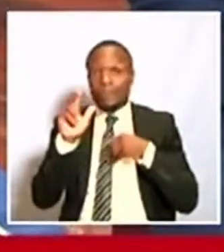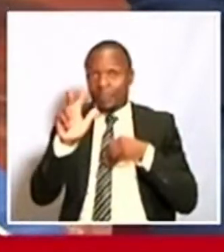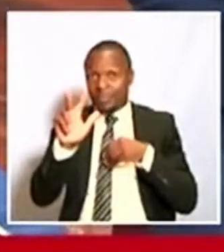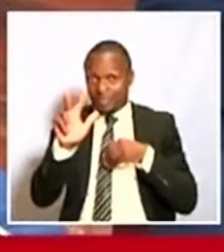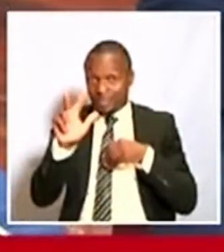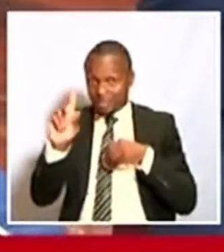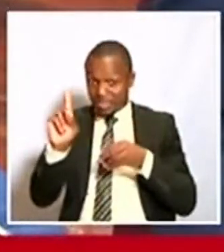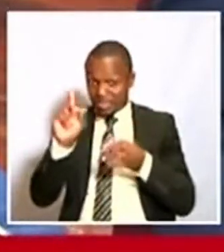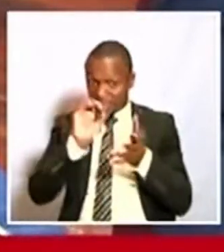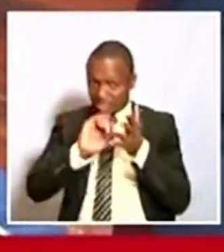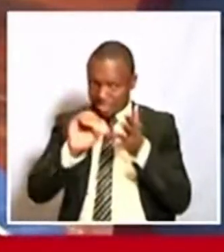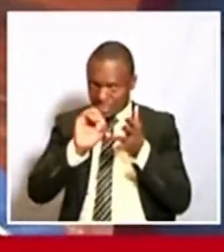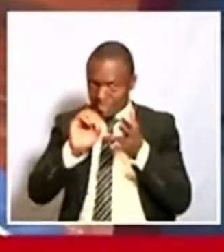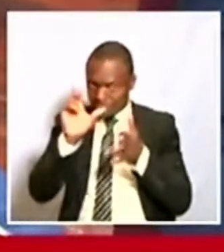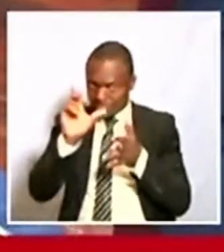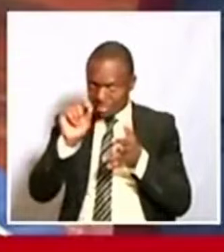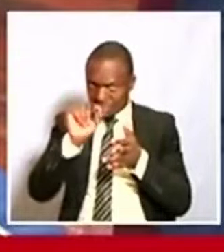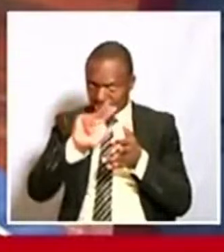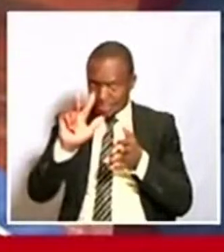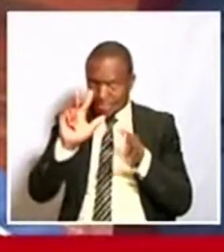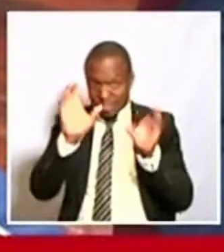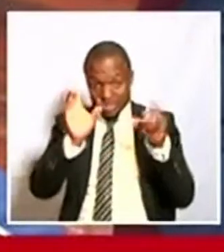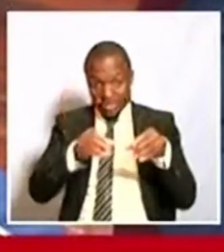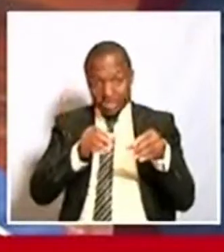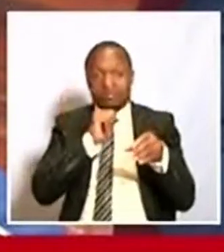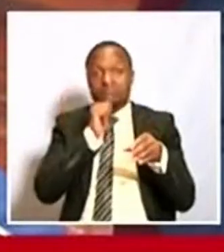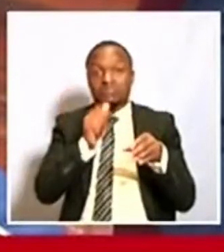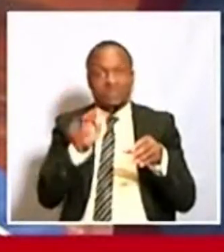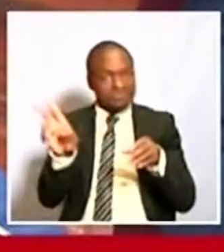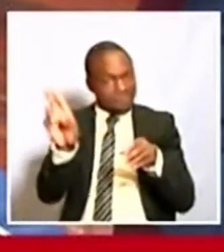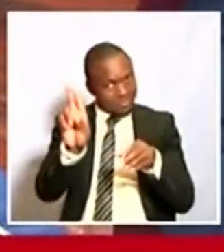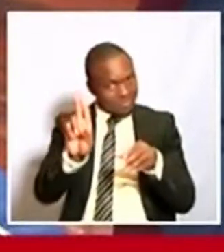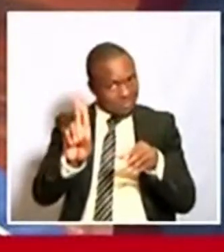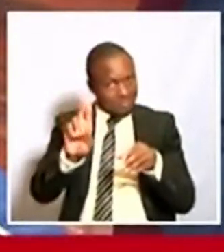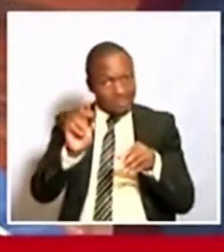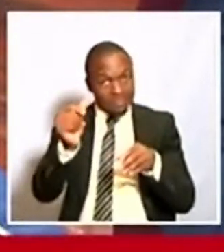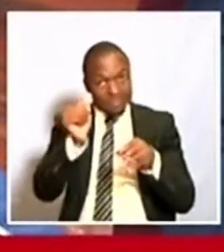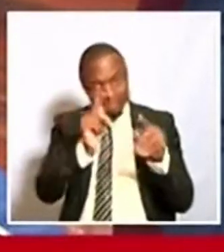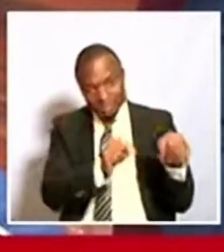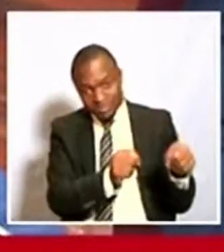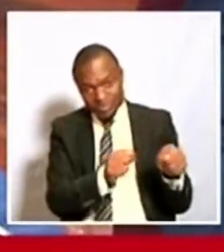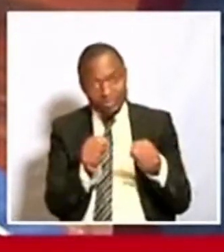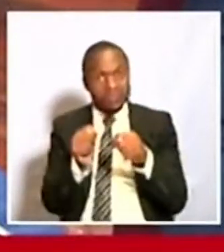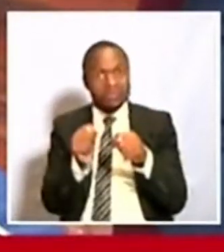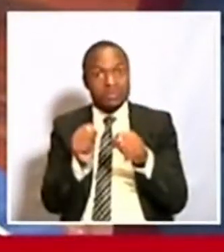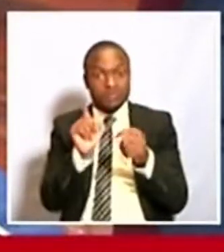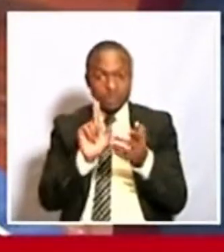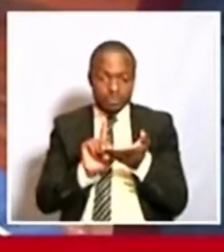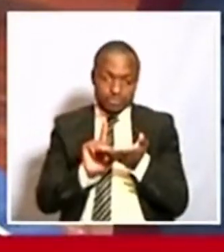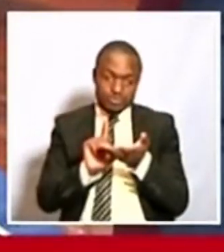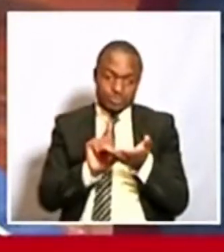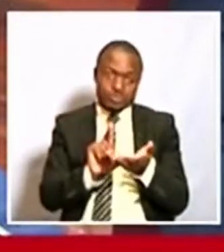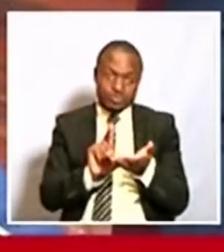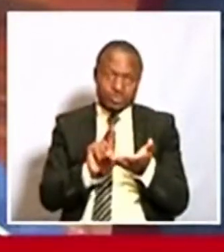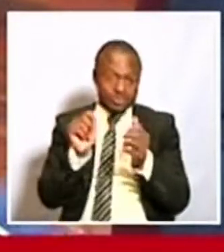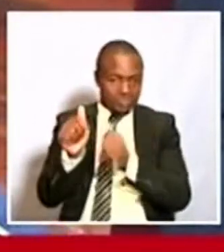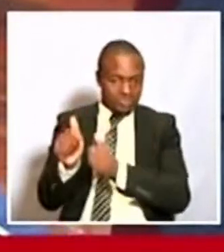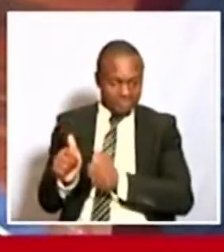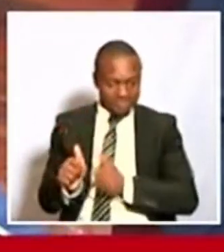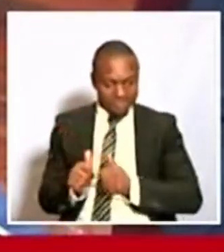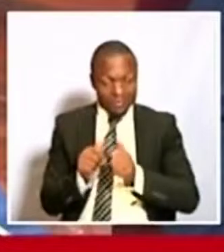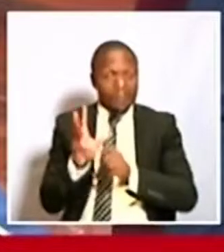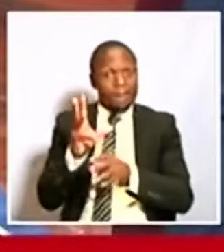31st October 2023, the Council had not spent the funds transferred for revolving loans. Action